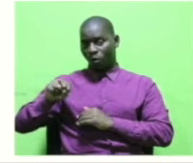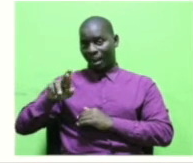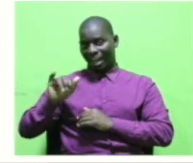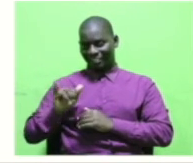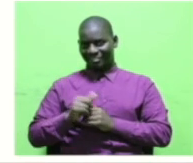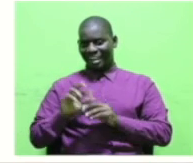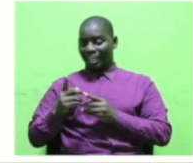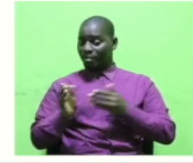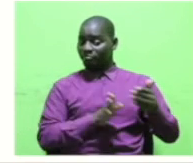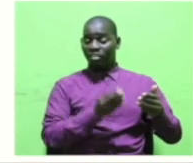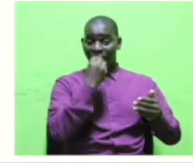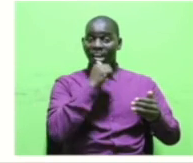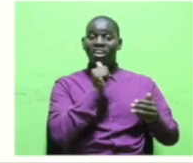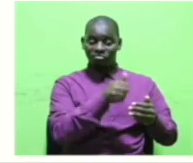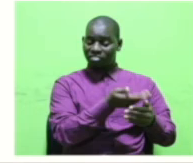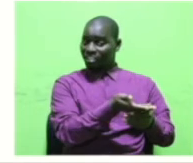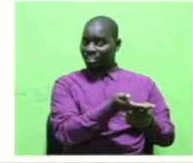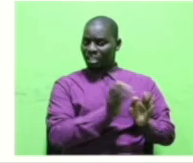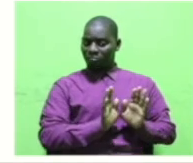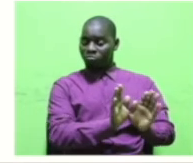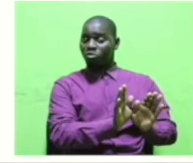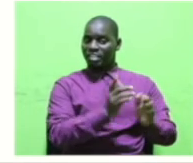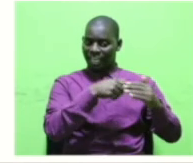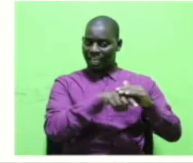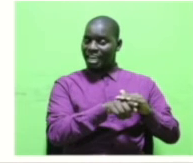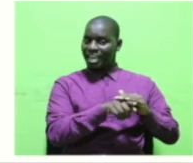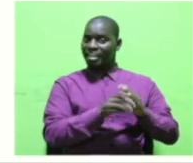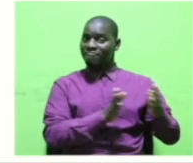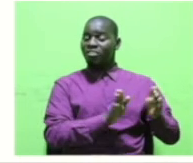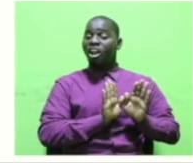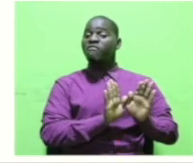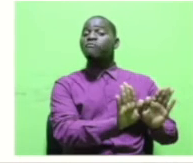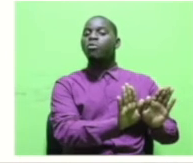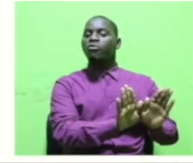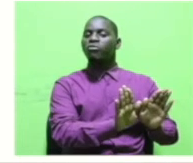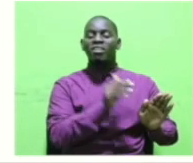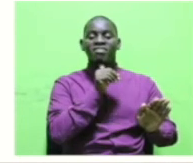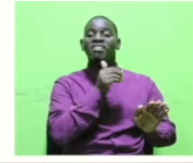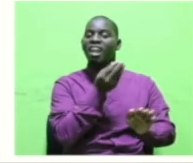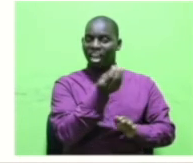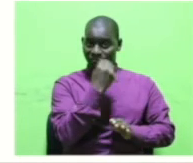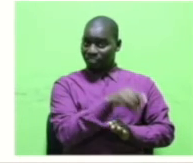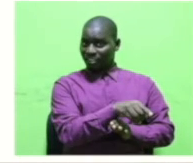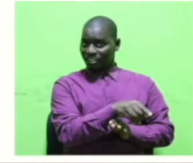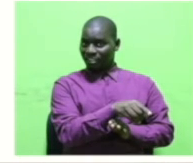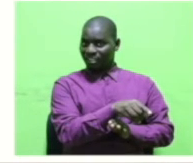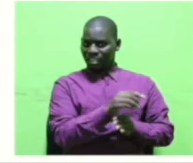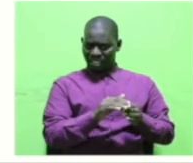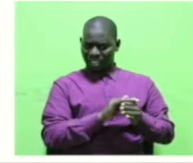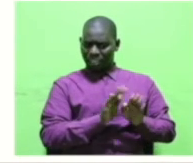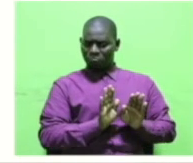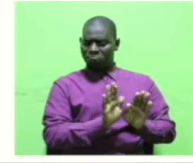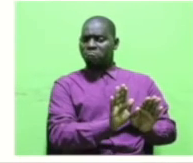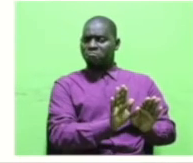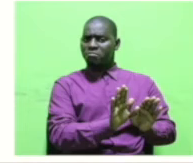by a bicuspid valve. The bicuspid valve prevents backward flow of the blood from left